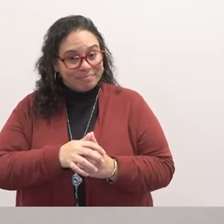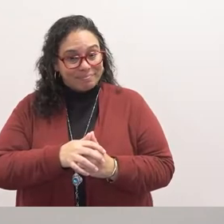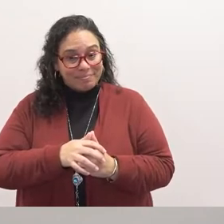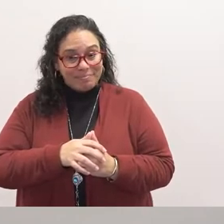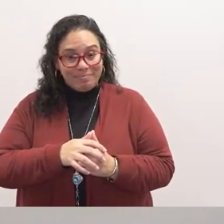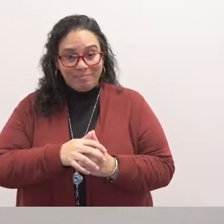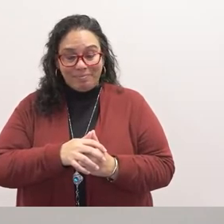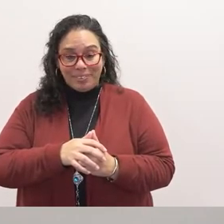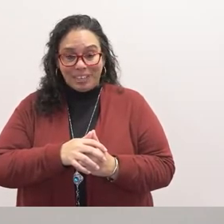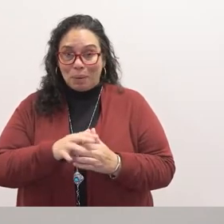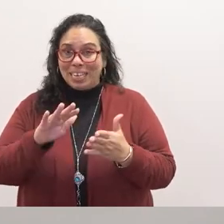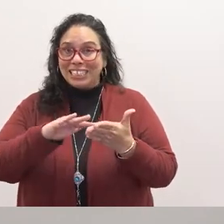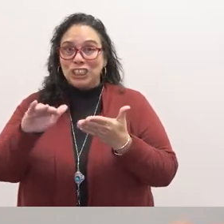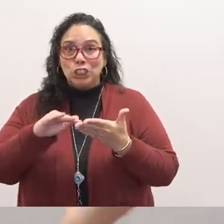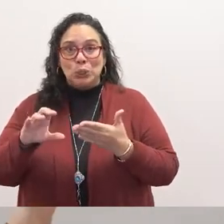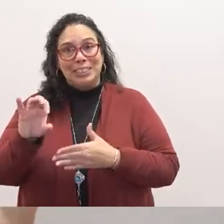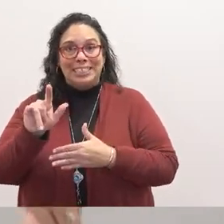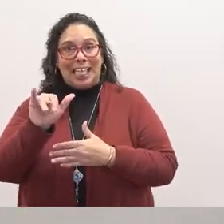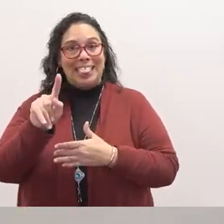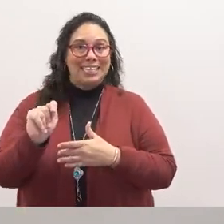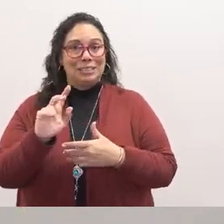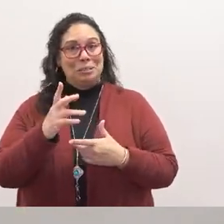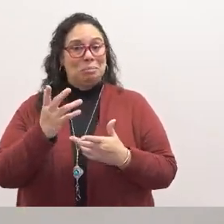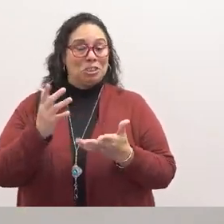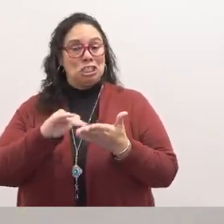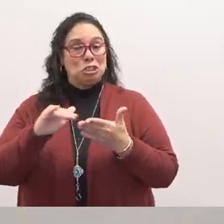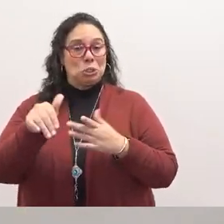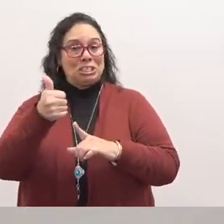to excuse Celeste, but she excused herself. So,